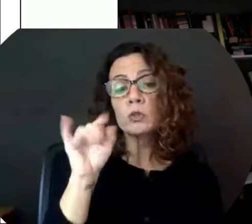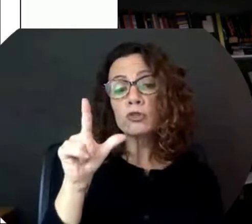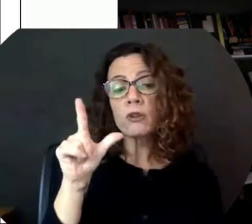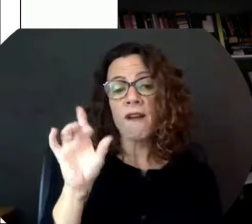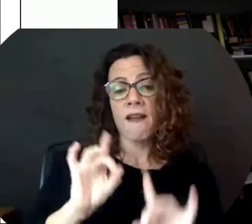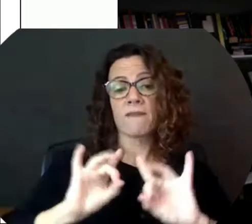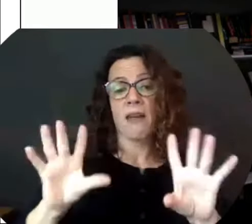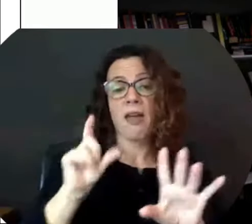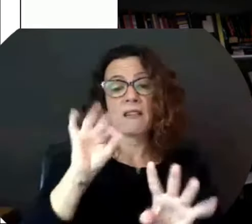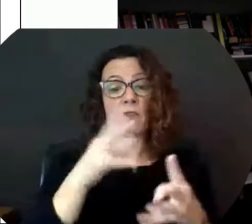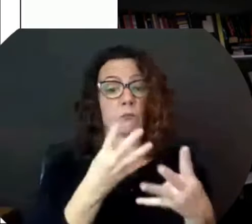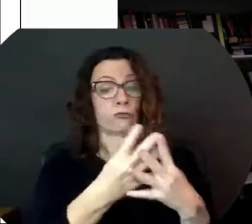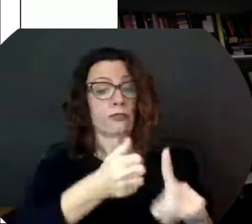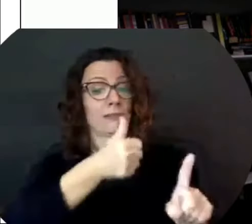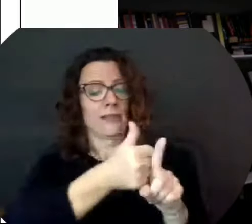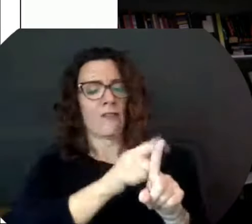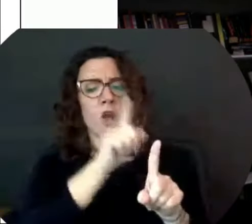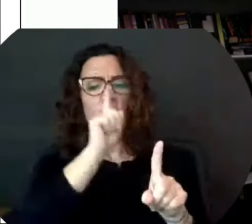the kind of violence